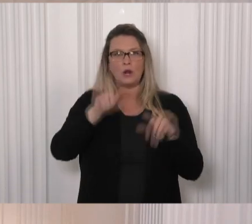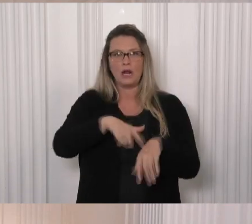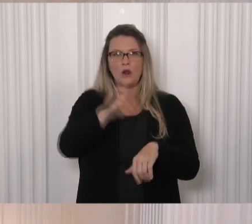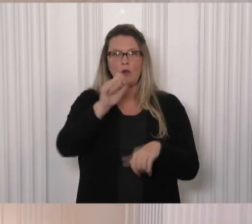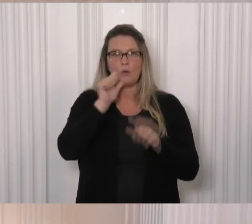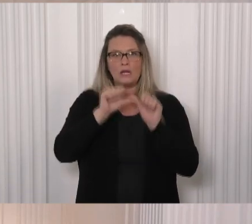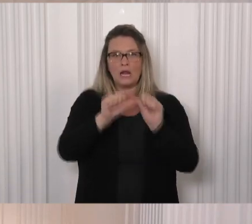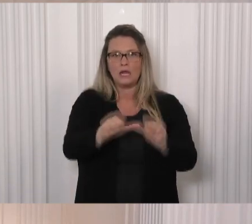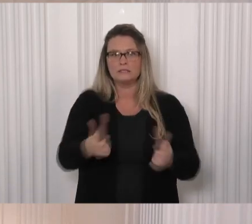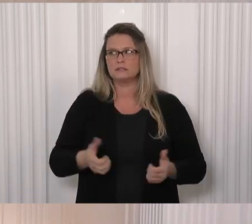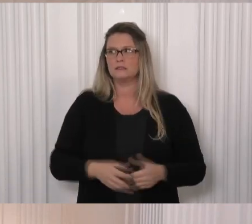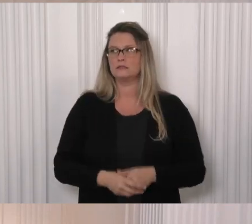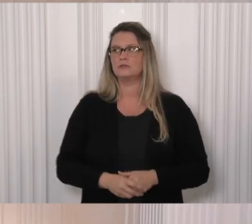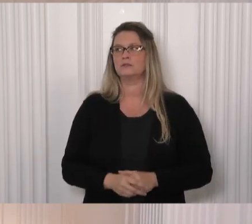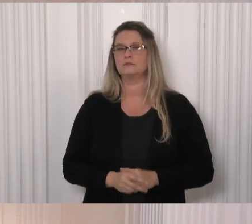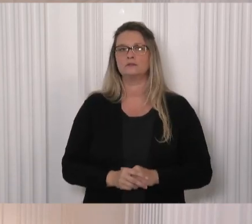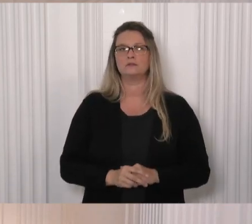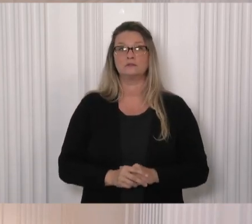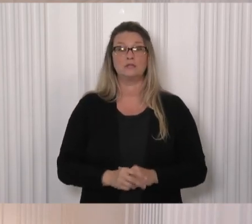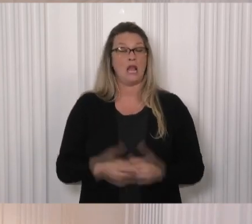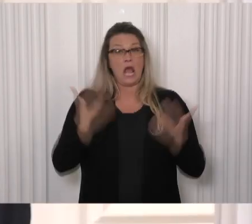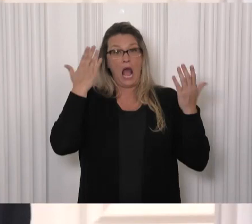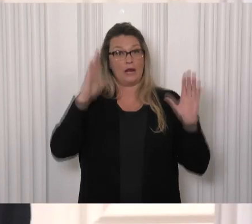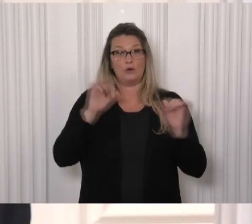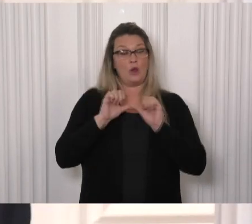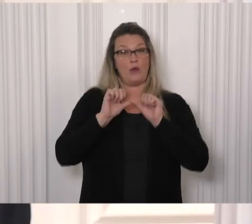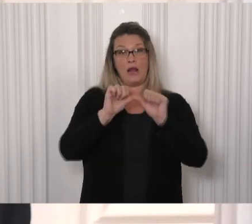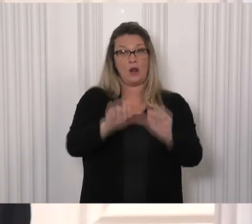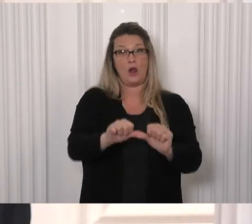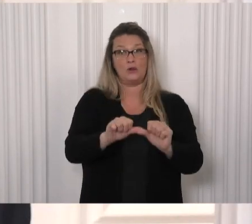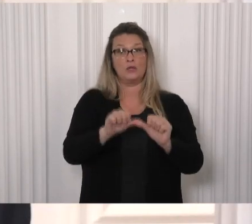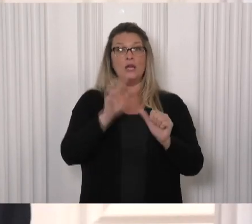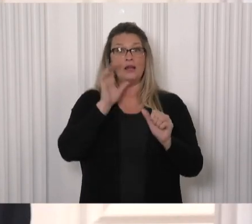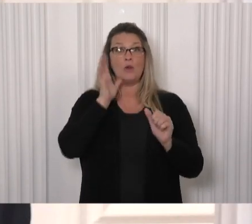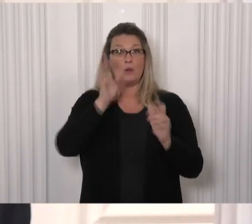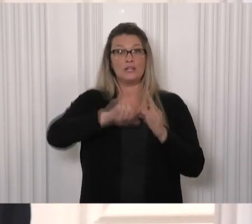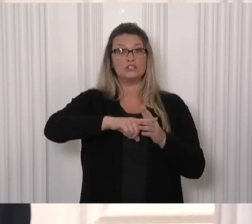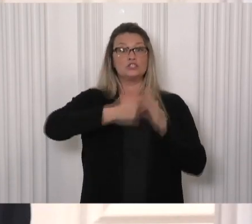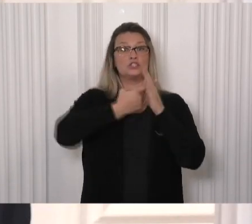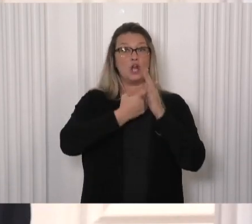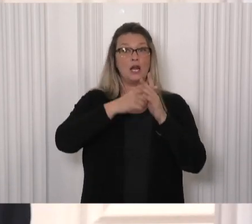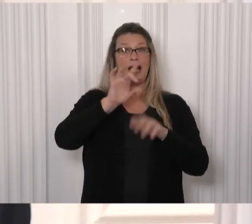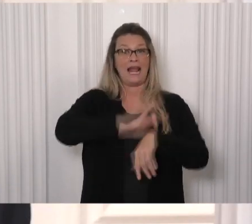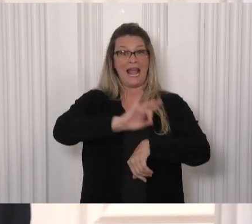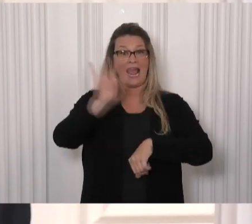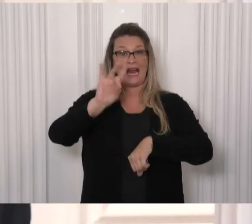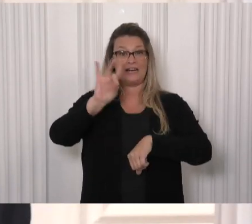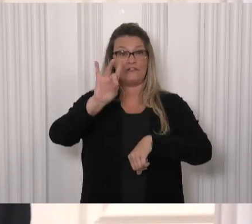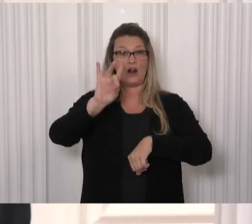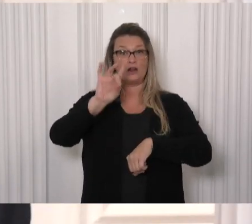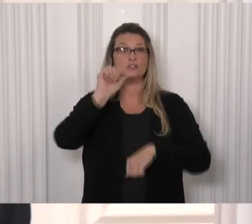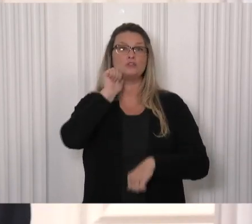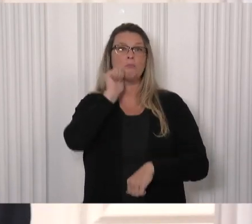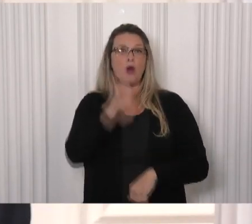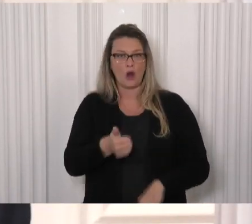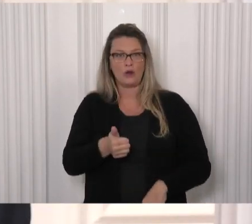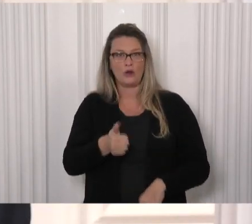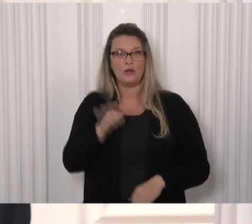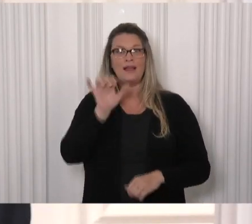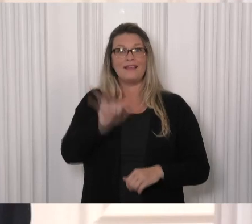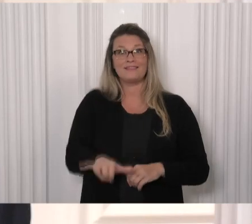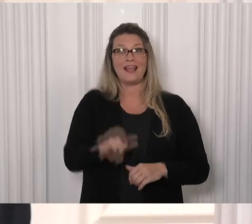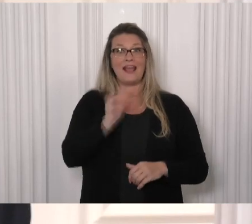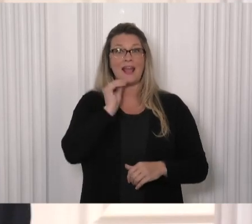long it's going to last, but I do know that it goes into effect at 8 o'clock tomorrow. This is for the